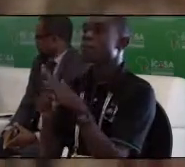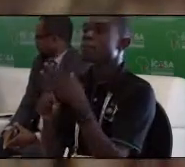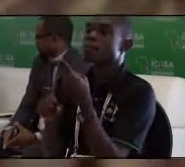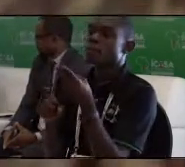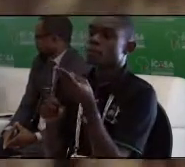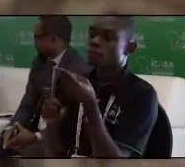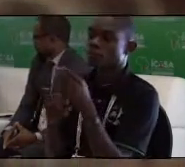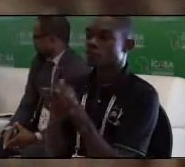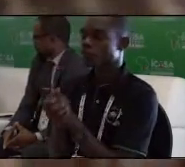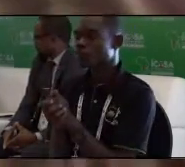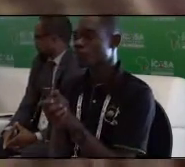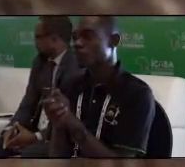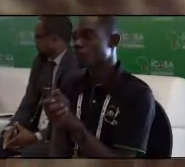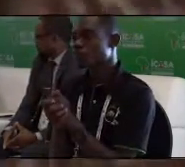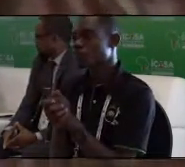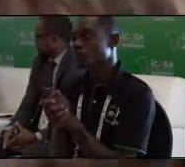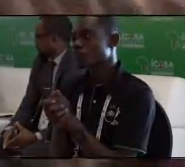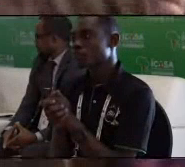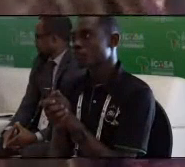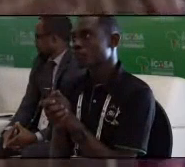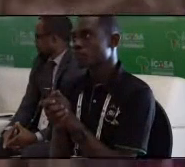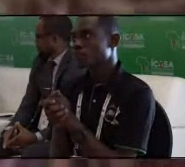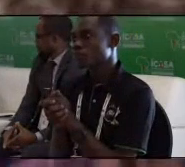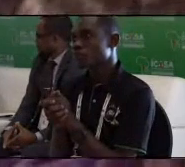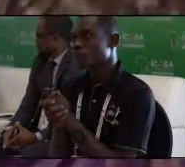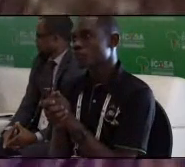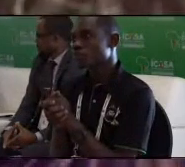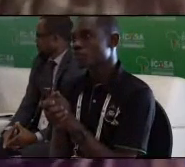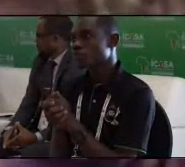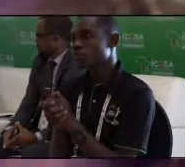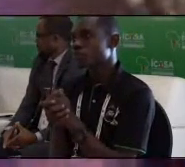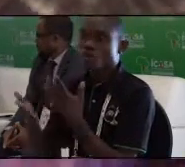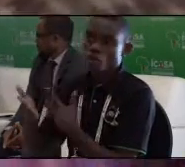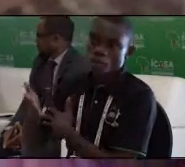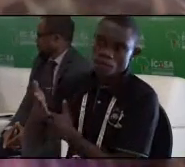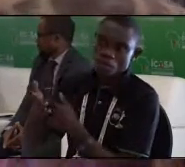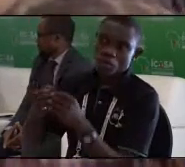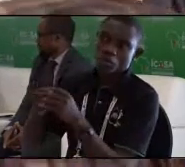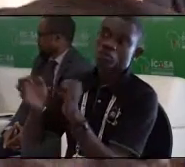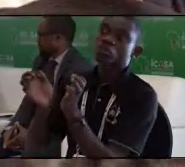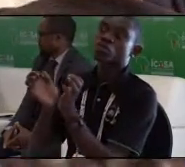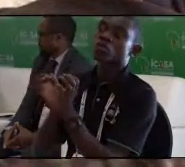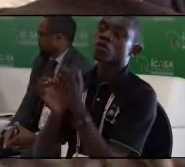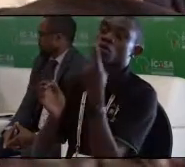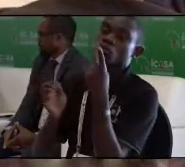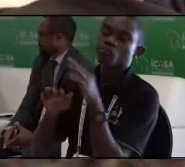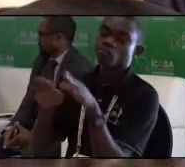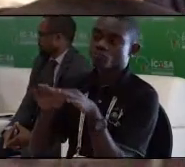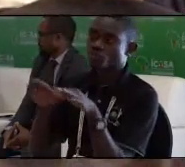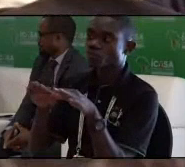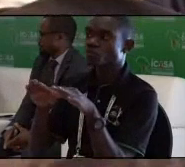people really accepted, about, I think 92% accepted the blood base in these 2